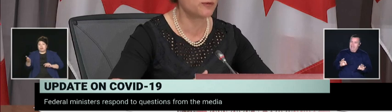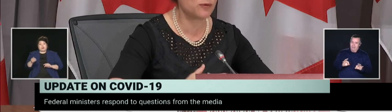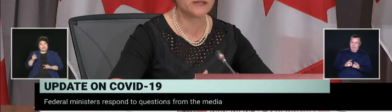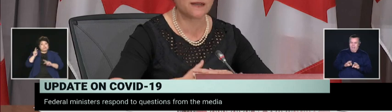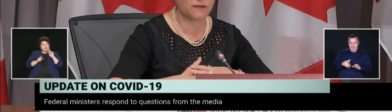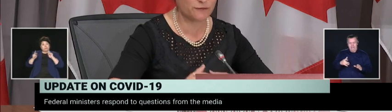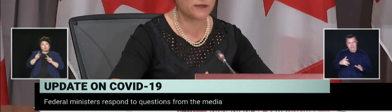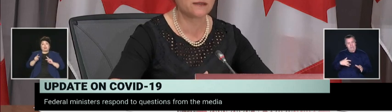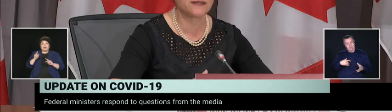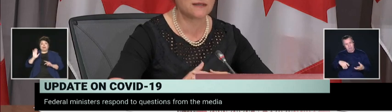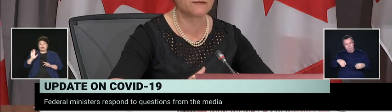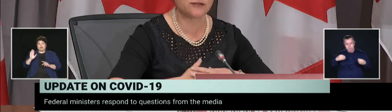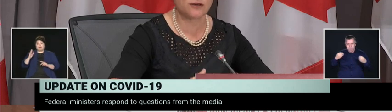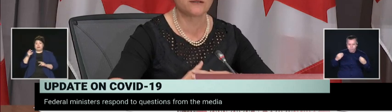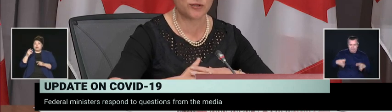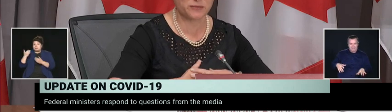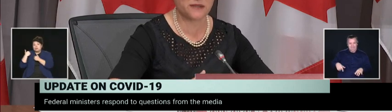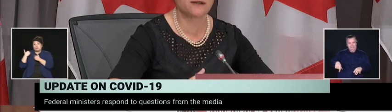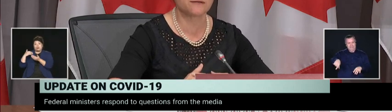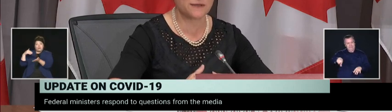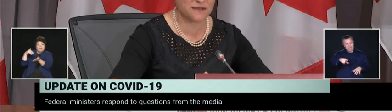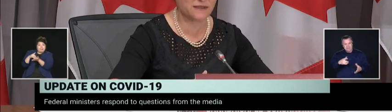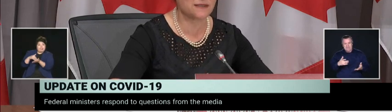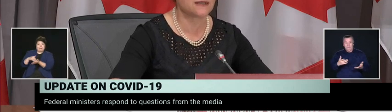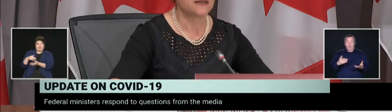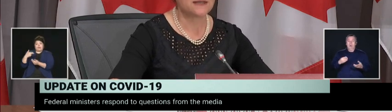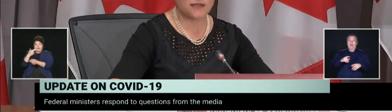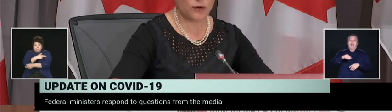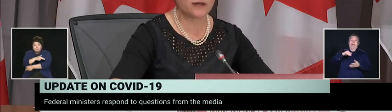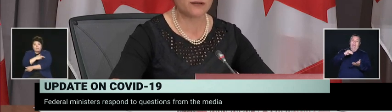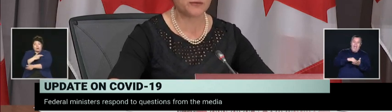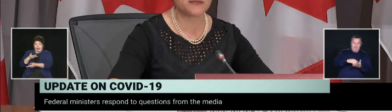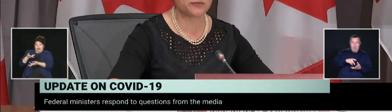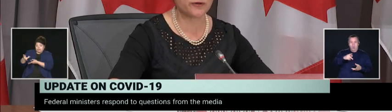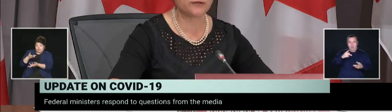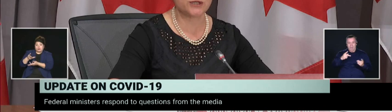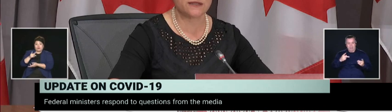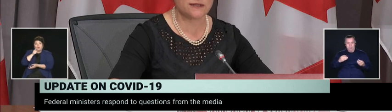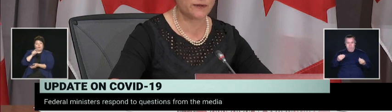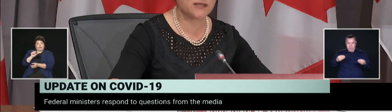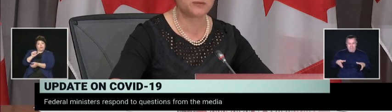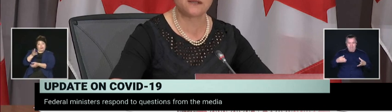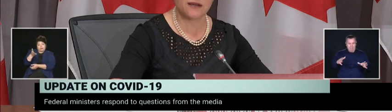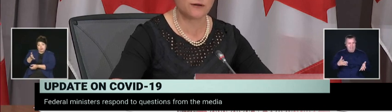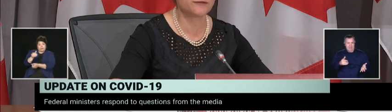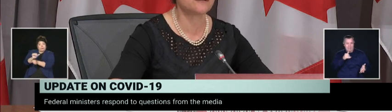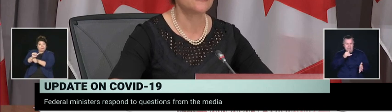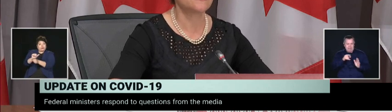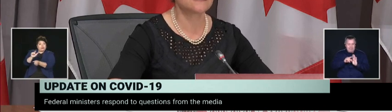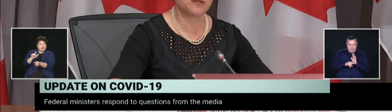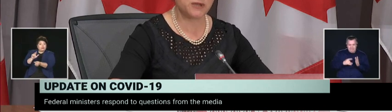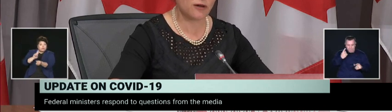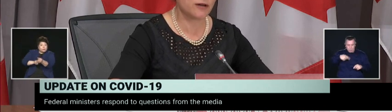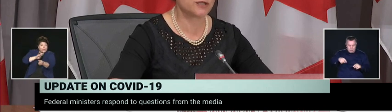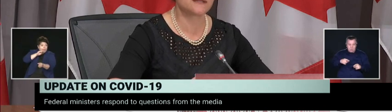healthcare, people working at the front lines of our long-term care facilities. So our government's approach is going to be careful, it's going to be cautious,